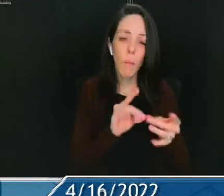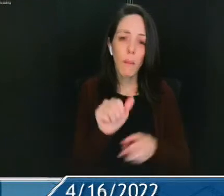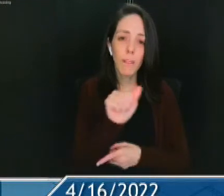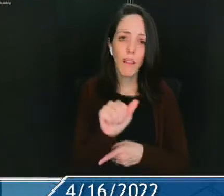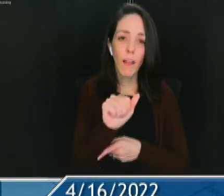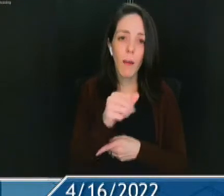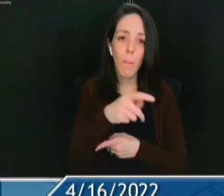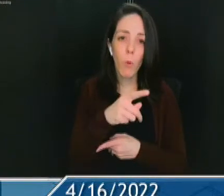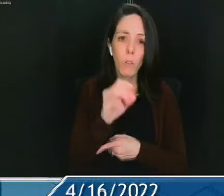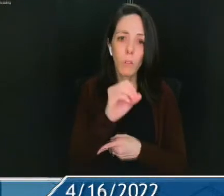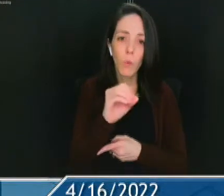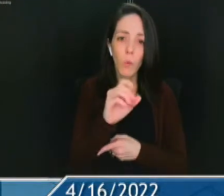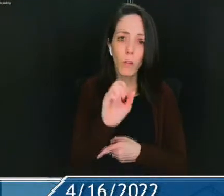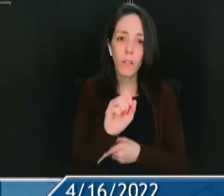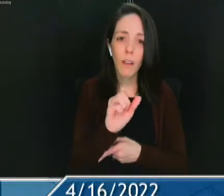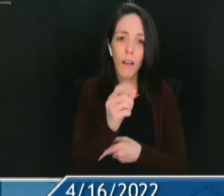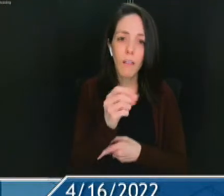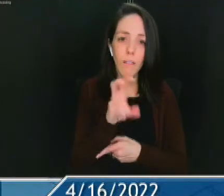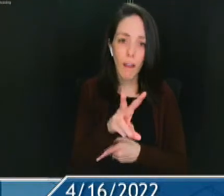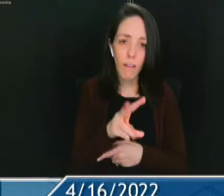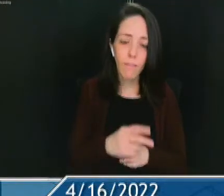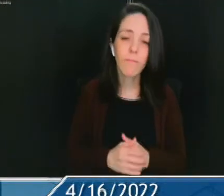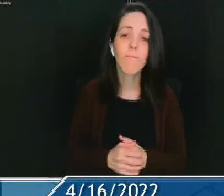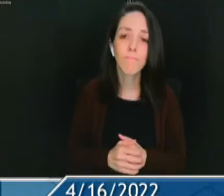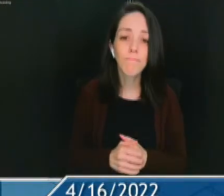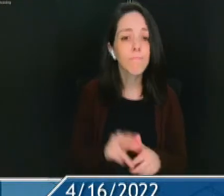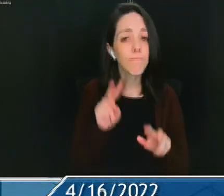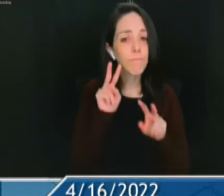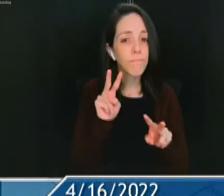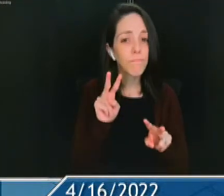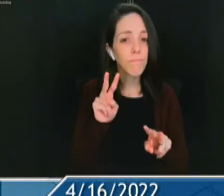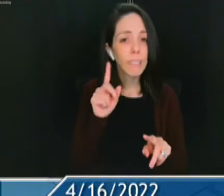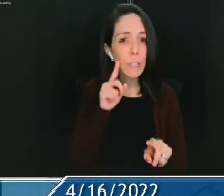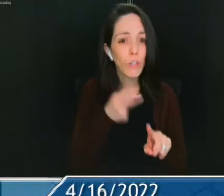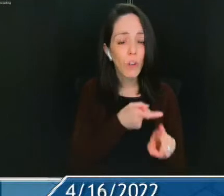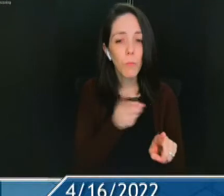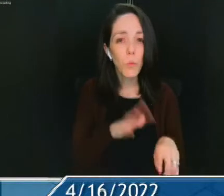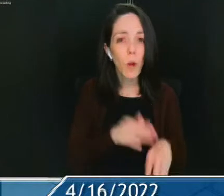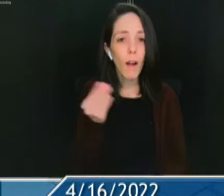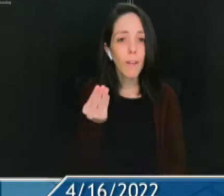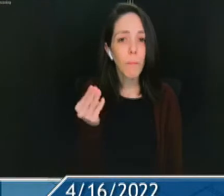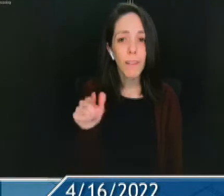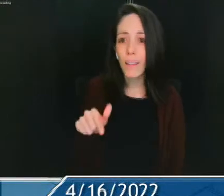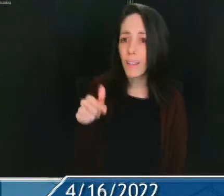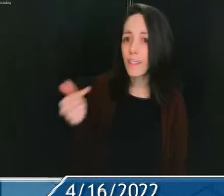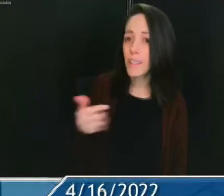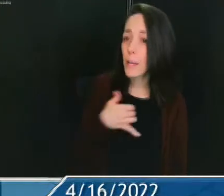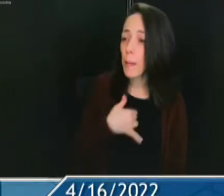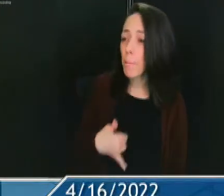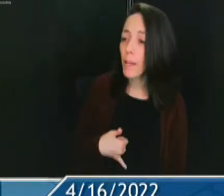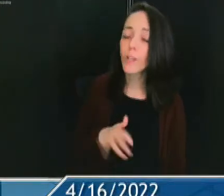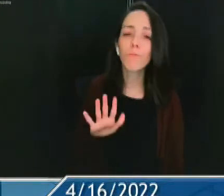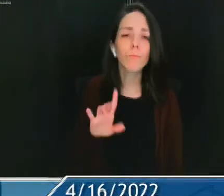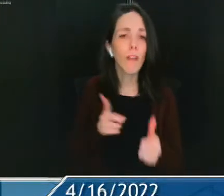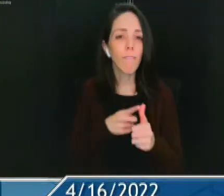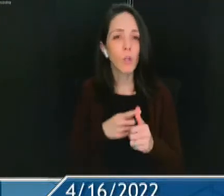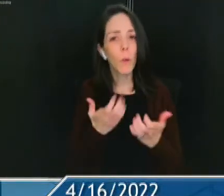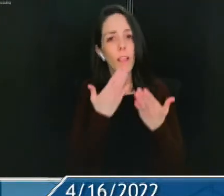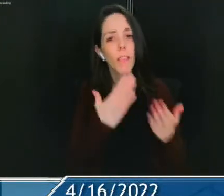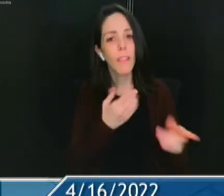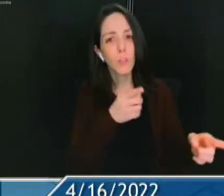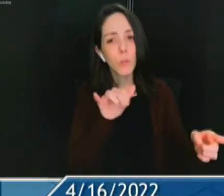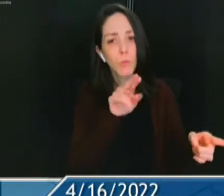budgetcomment@portlandoregon.gov. So we are looking forward to hearing from folks on Monday. And Mayor Weiler, I will hand it back to you. Yeah, first of all, I just want to thank you, Jen, for